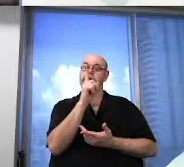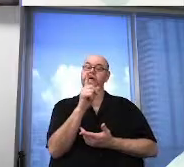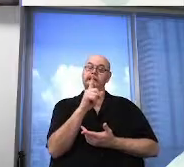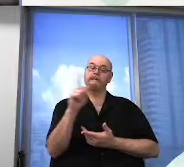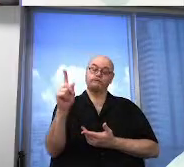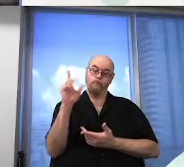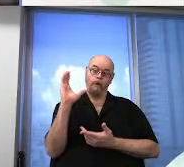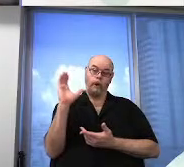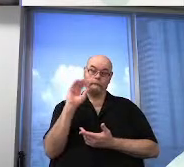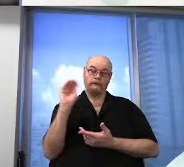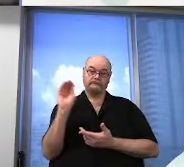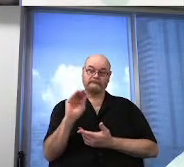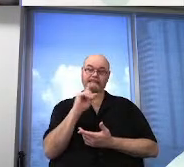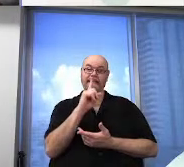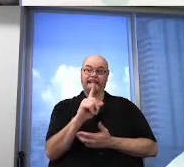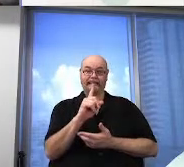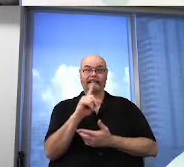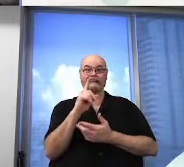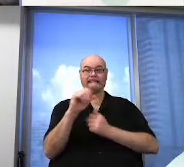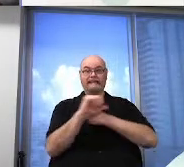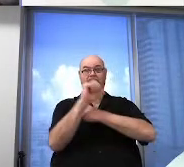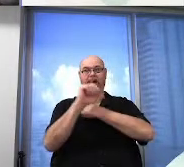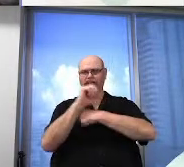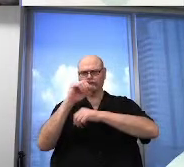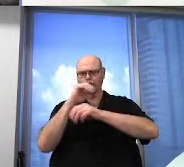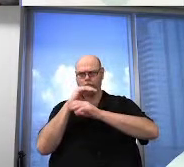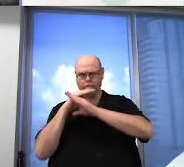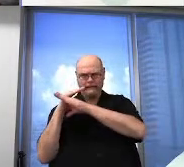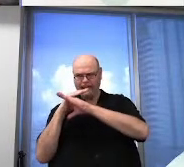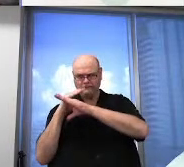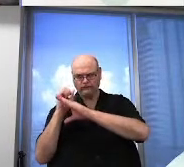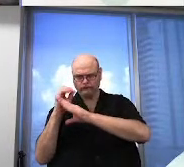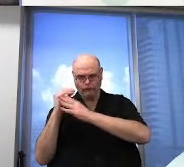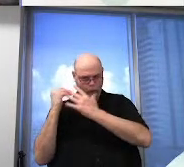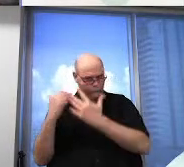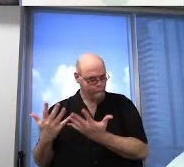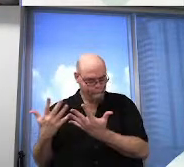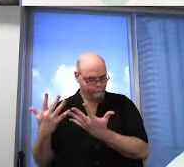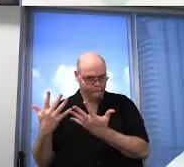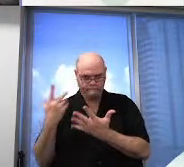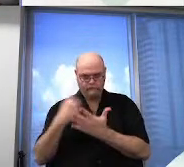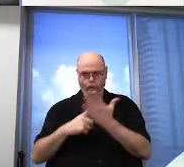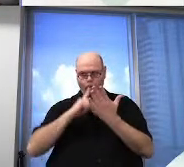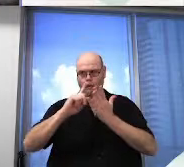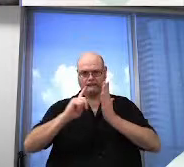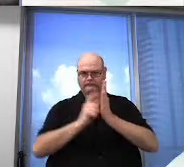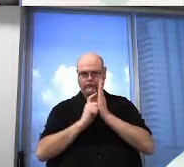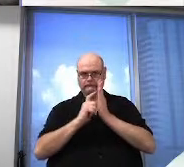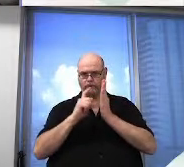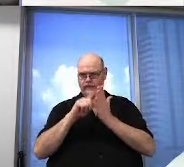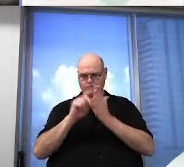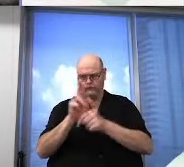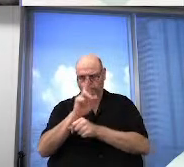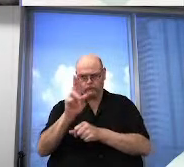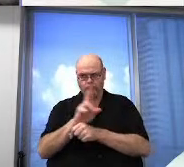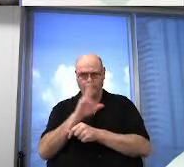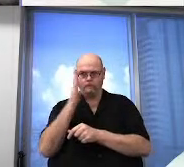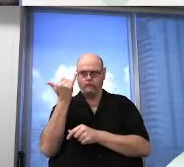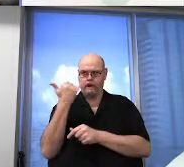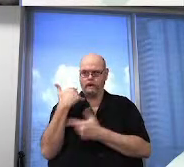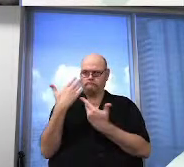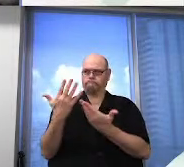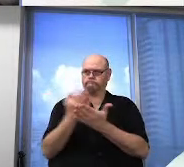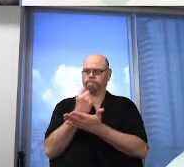But essentially, it's 100% hazard mitigation. Understood, right? So what's the criteria that you